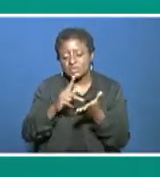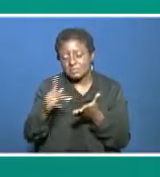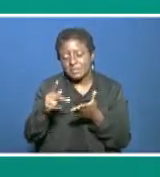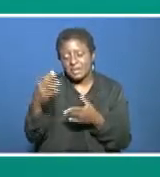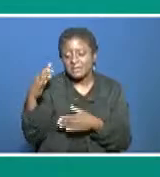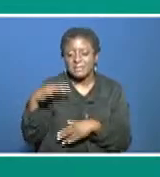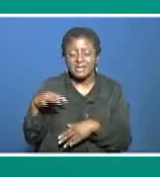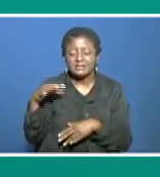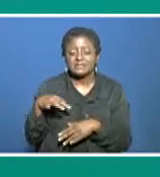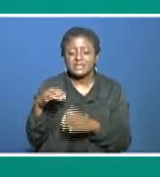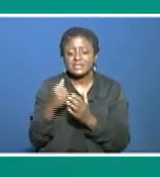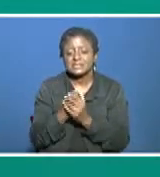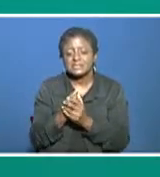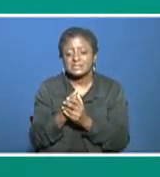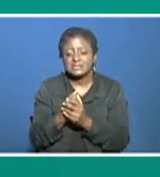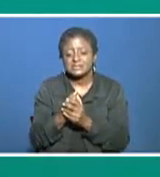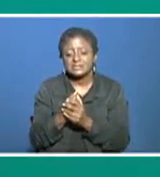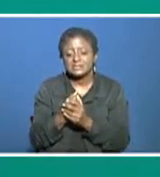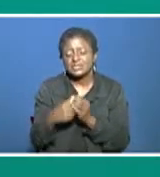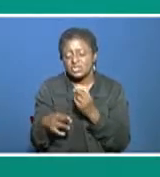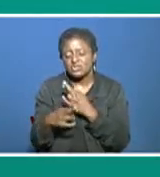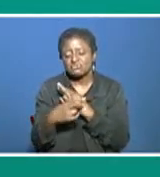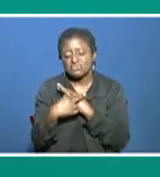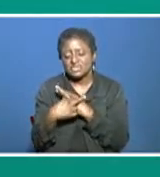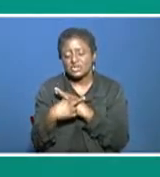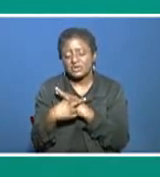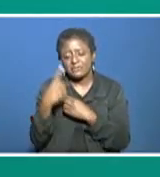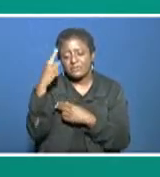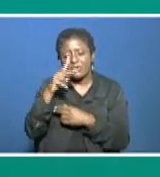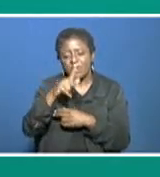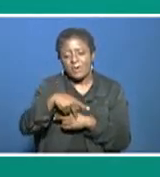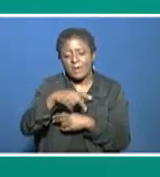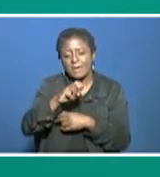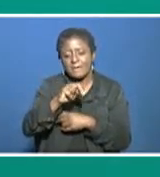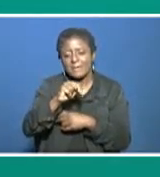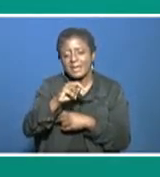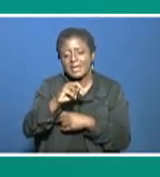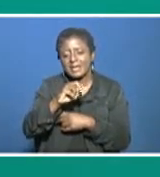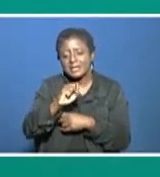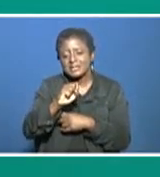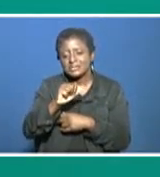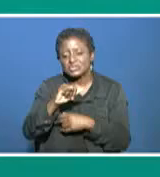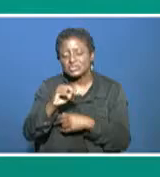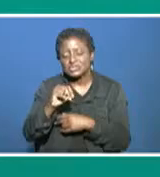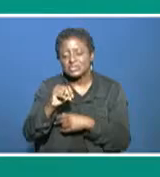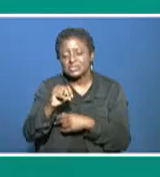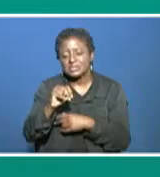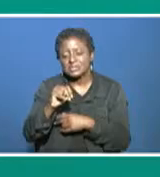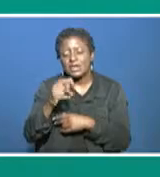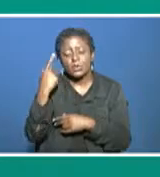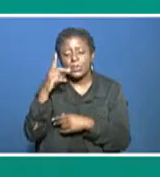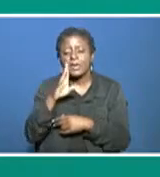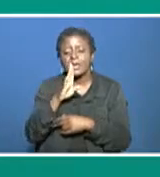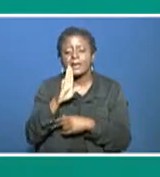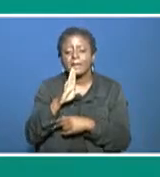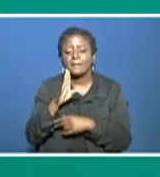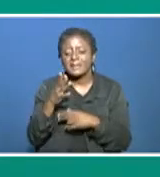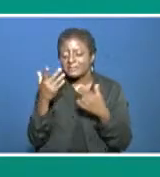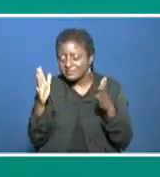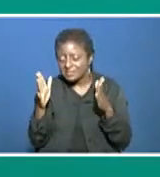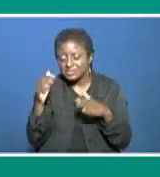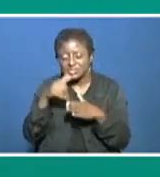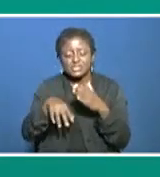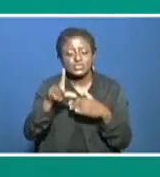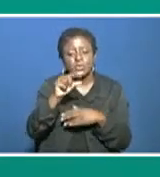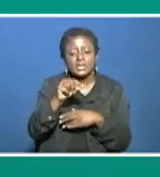benefits. The reserve for the pension branch will be exhausted in 2028, 1